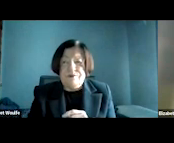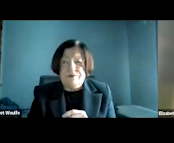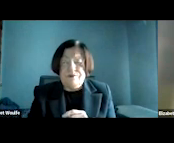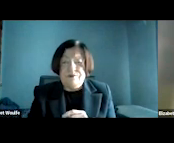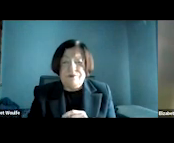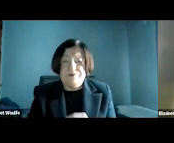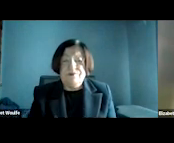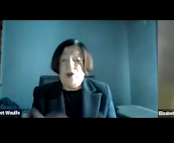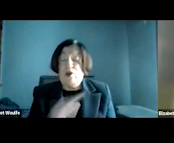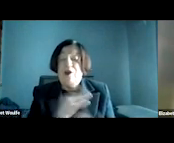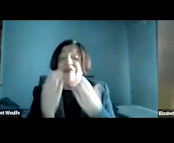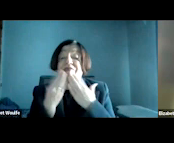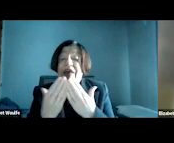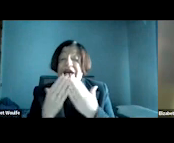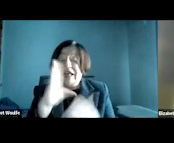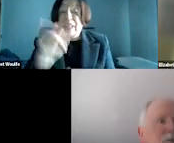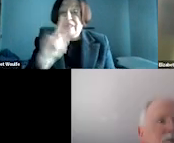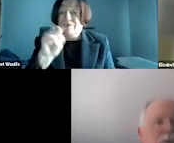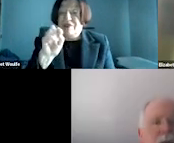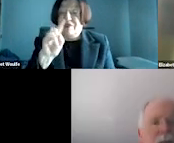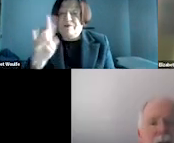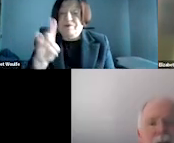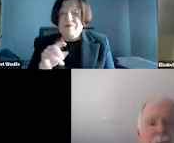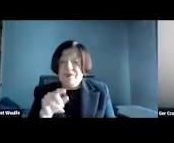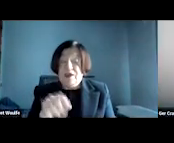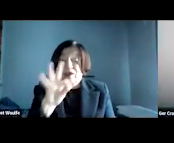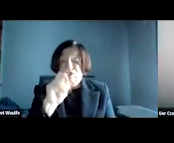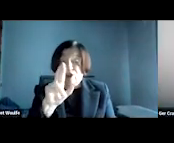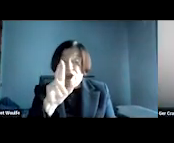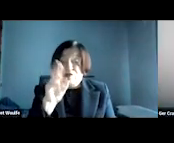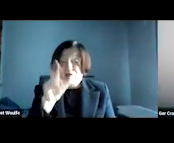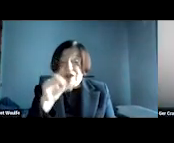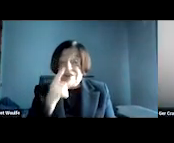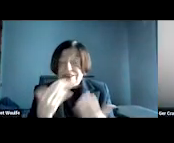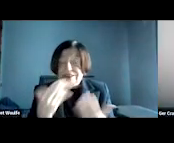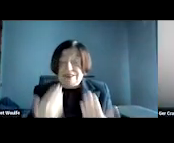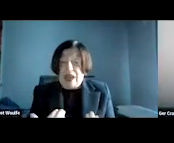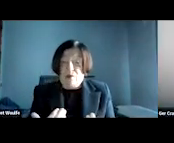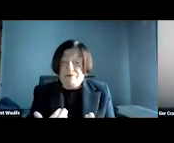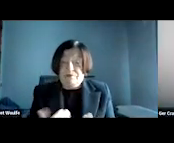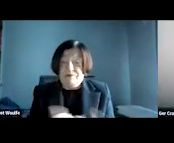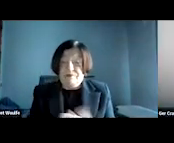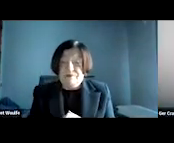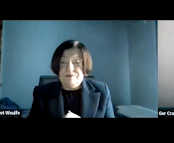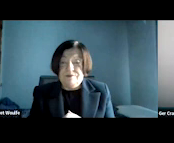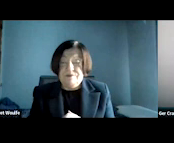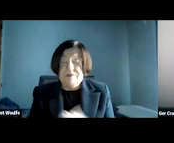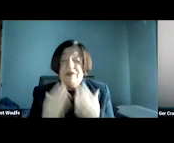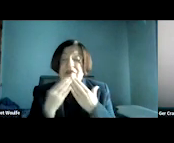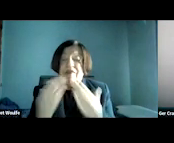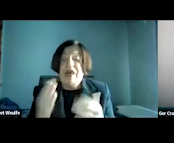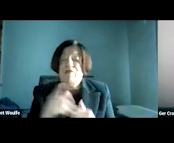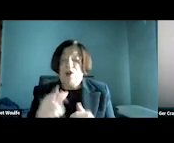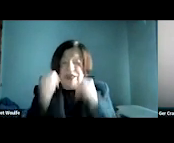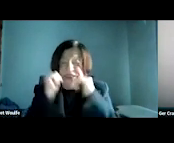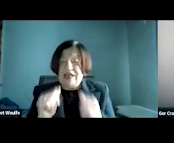Very good. Thanks very much, Elizabeth. Gerard Craddock here. And thank you for attending